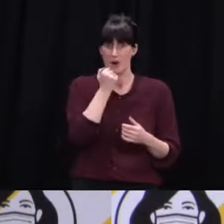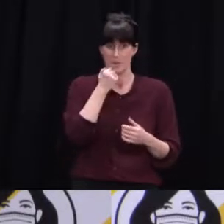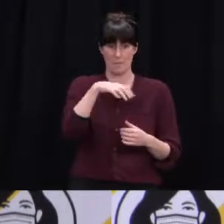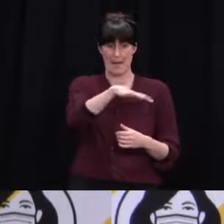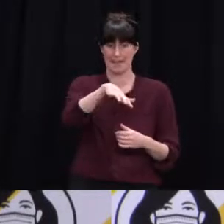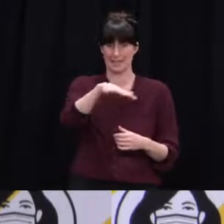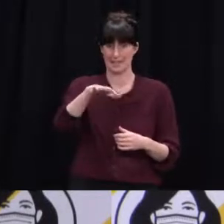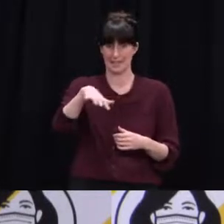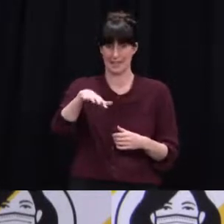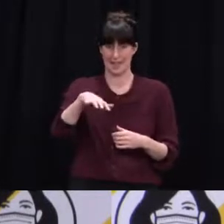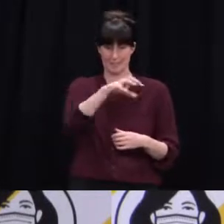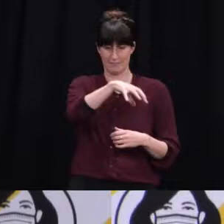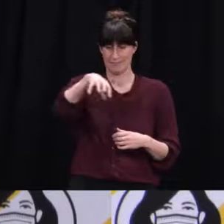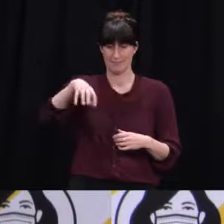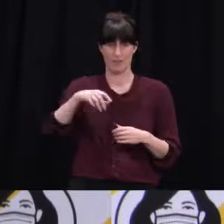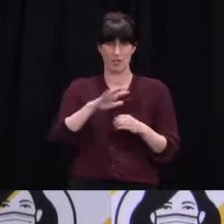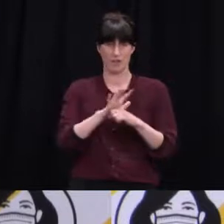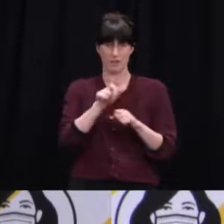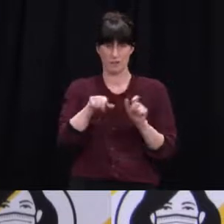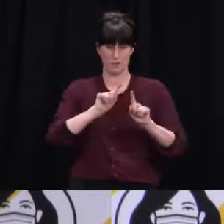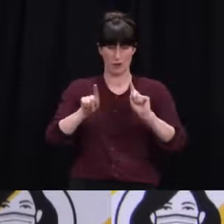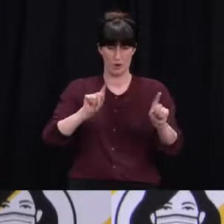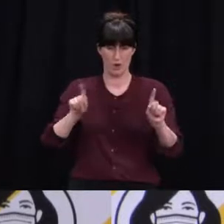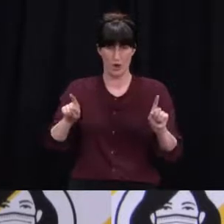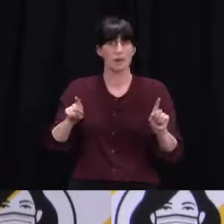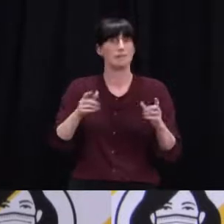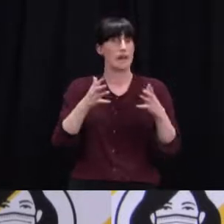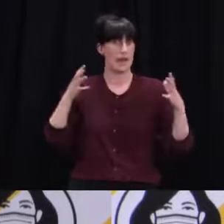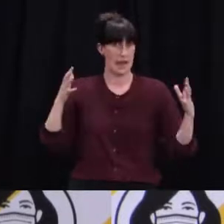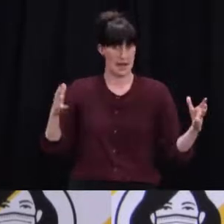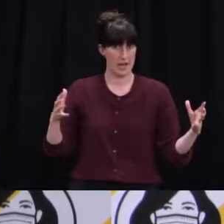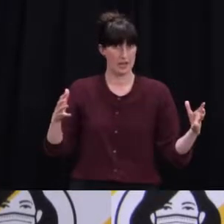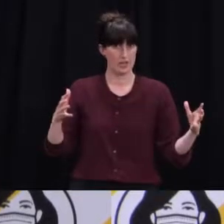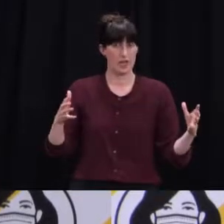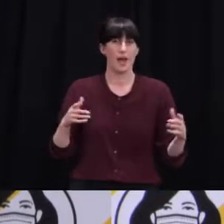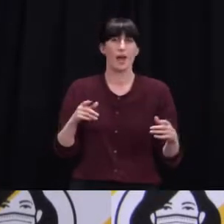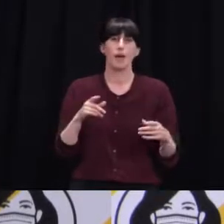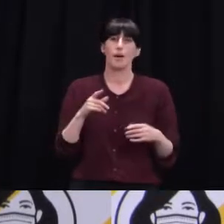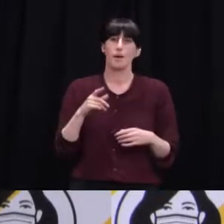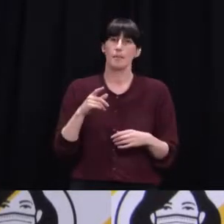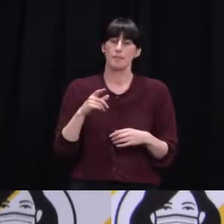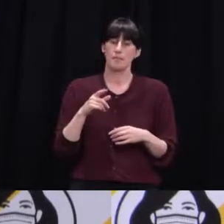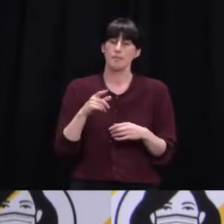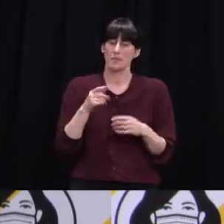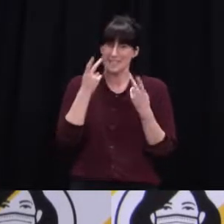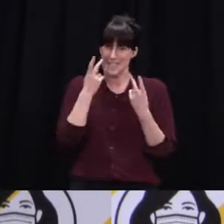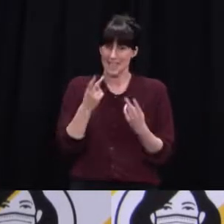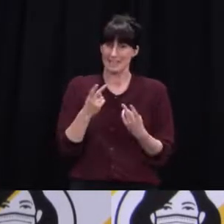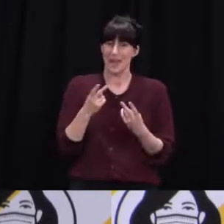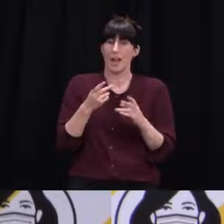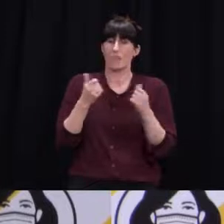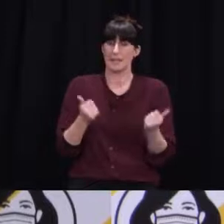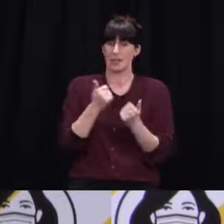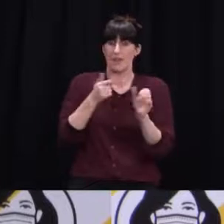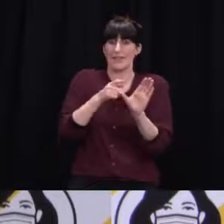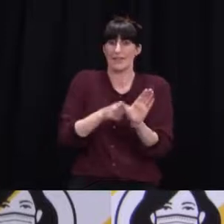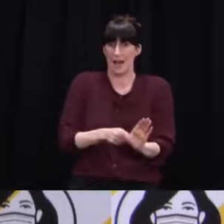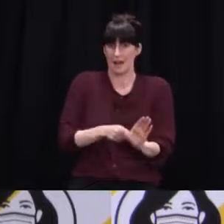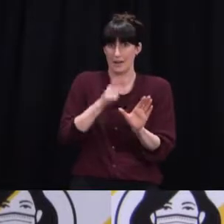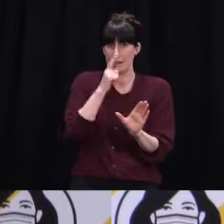cases there are at the time, and indeed how active they may have been. And we've seen, and you'll see from the demographic description of